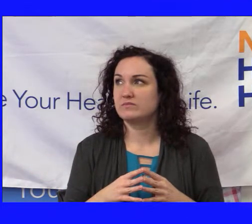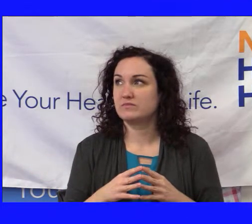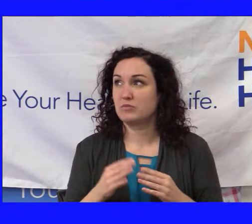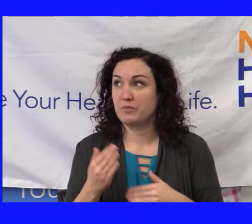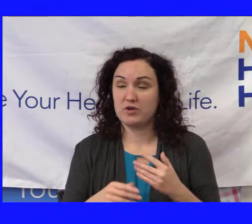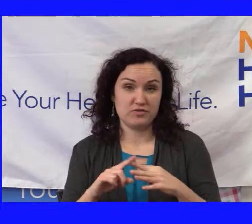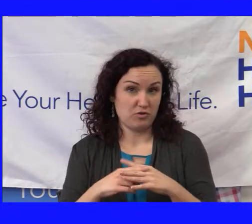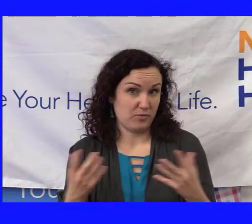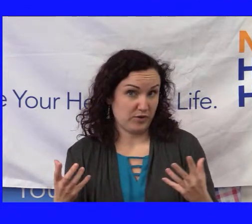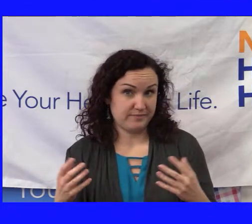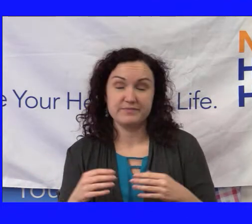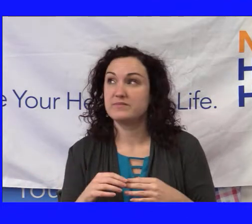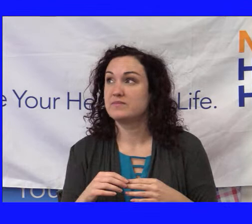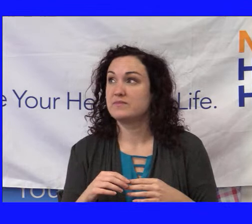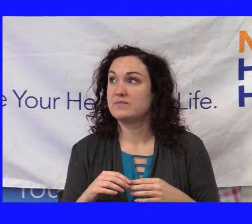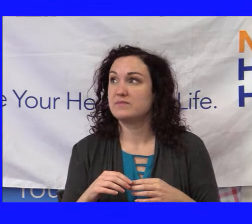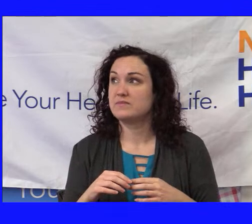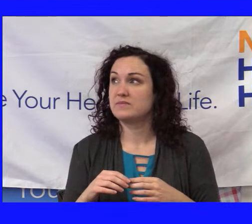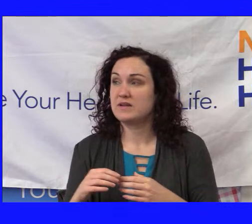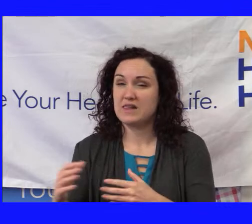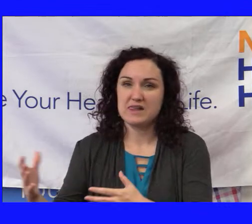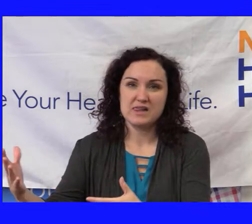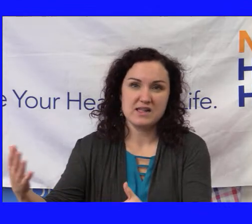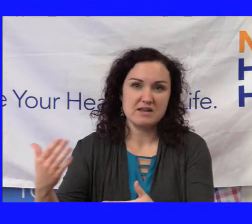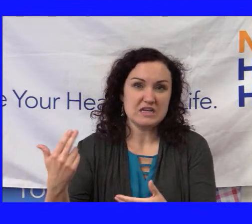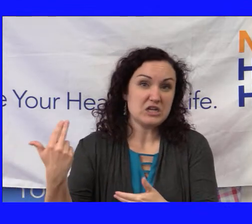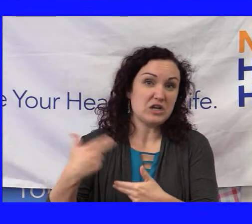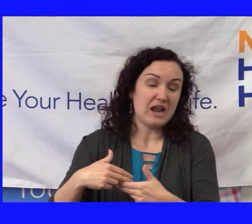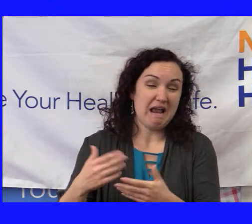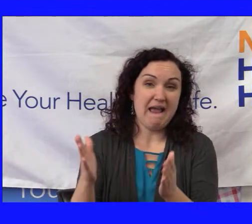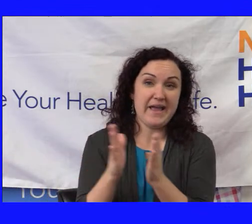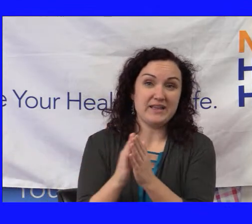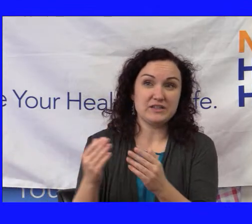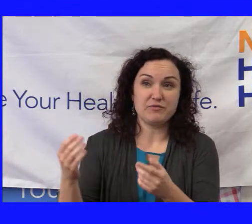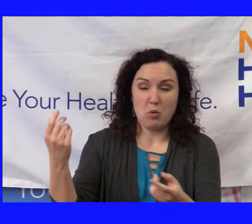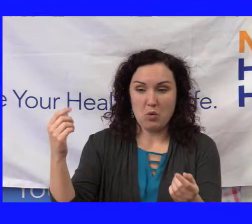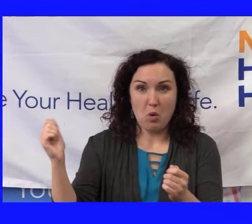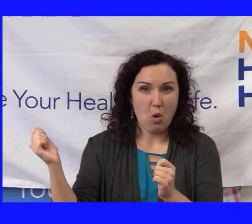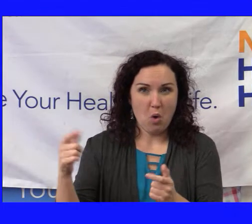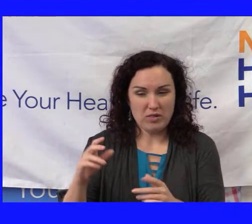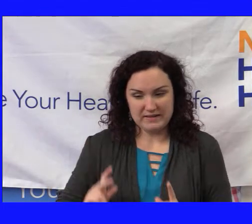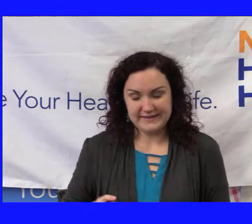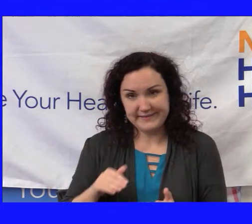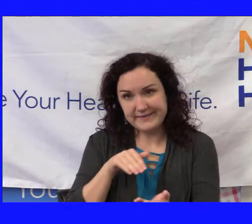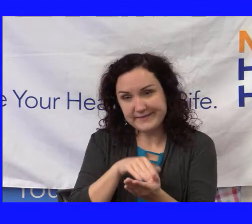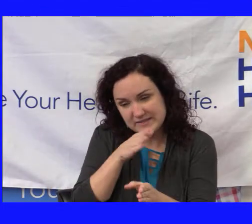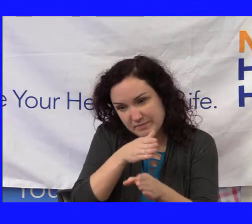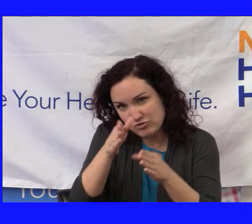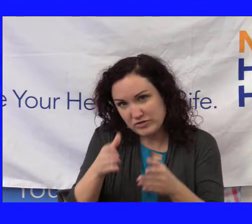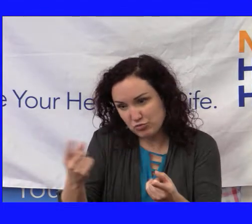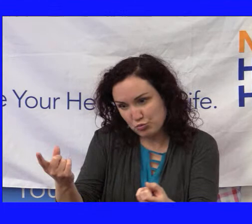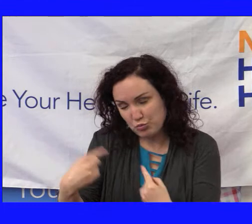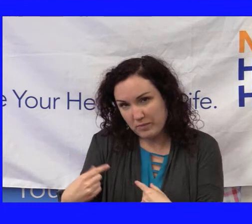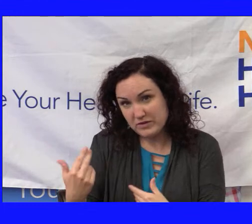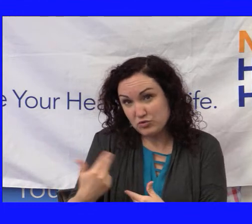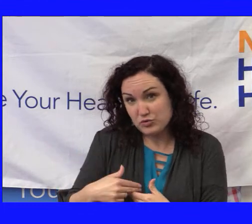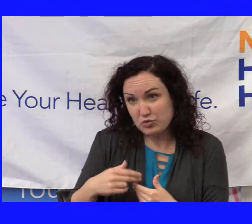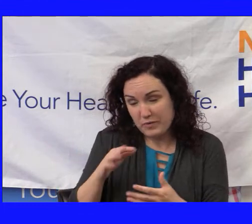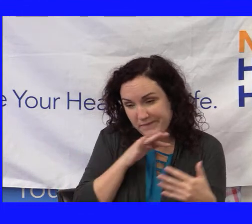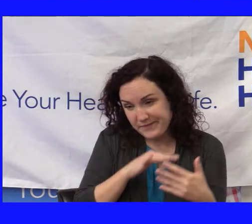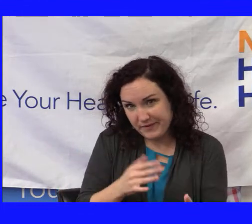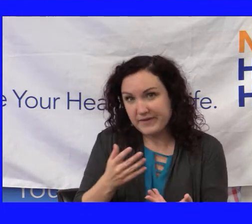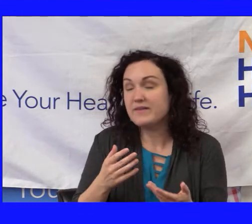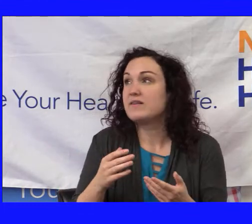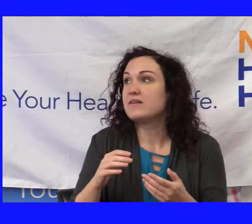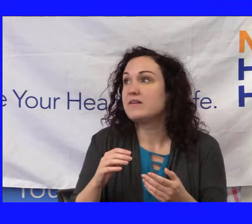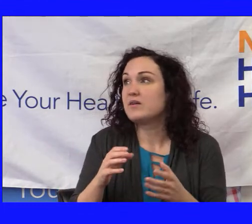convening a few of the local leaders, then asking the whole nephrology work group to consider our proposition. And then really once the nephrology